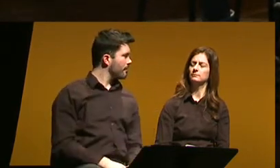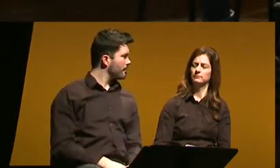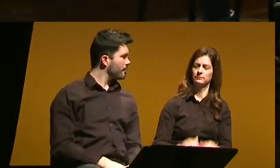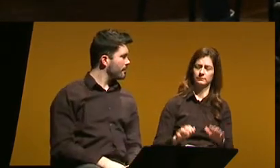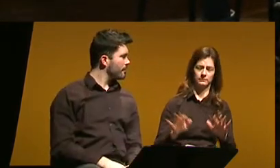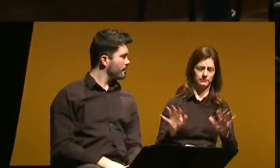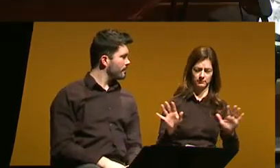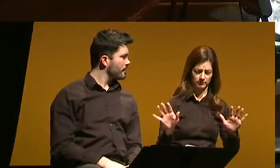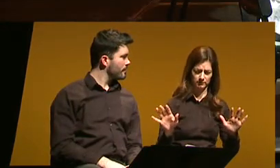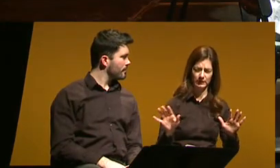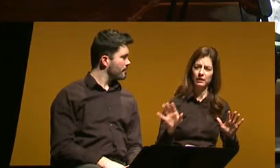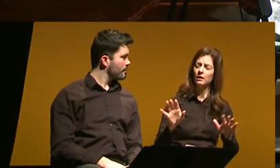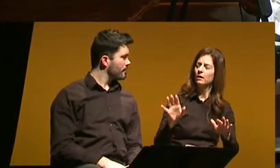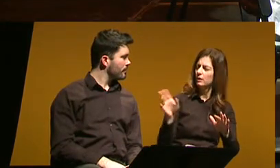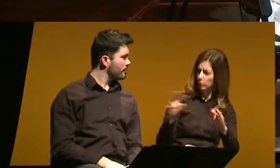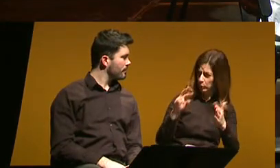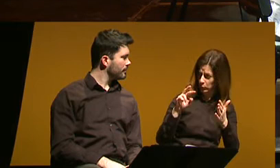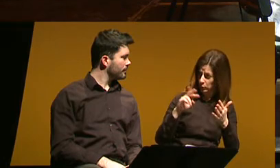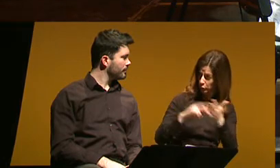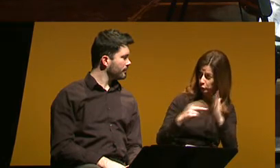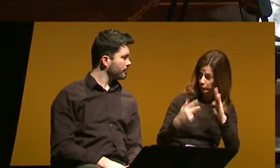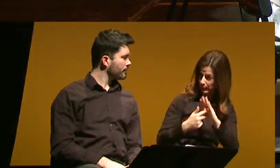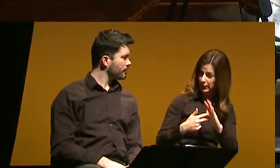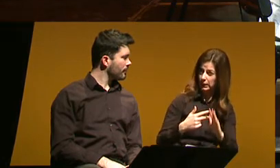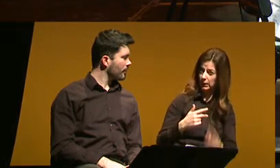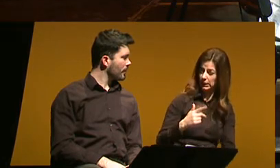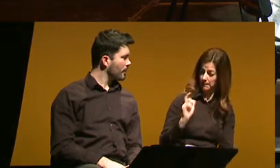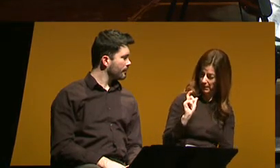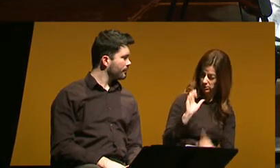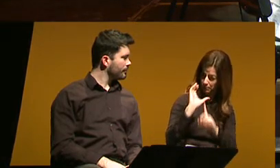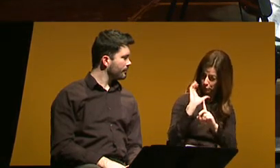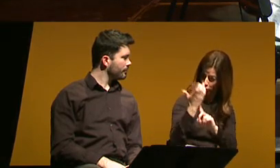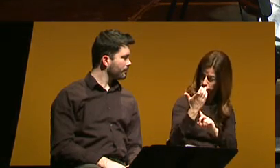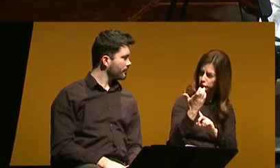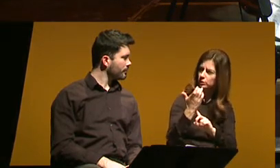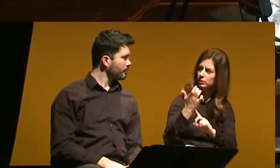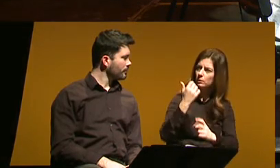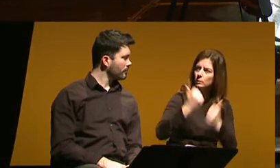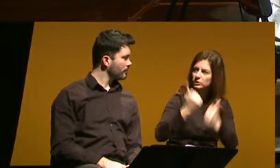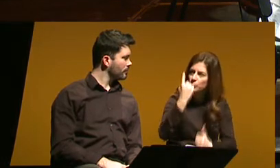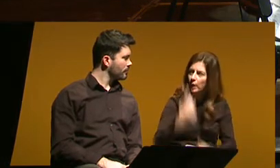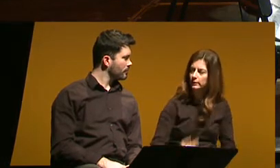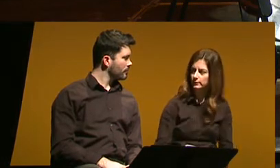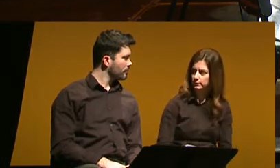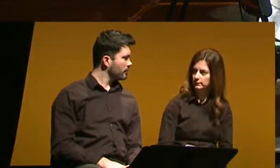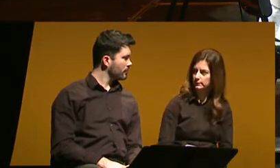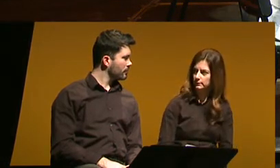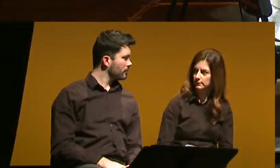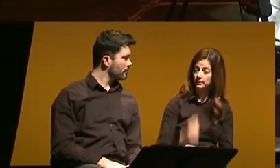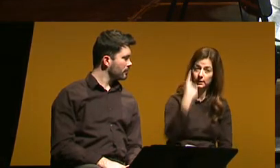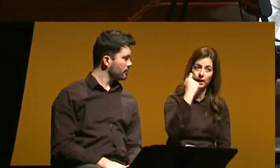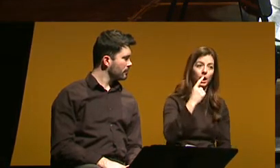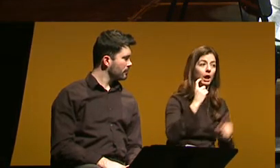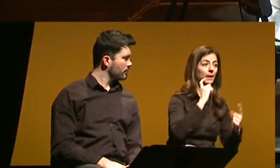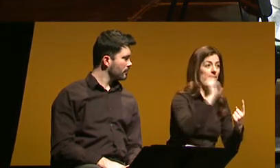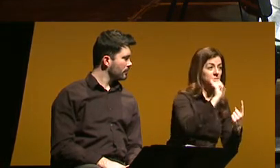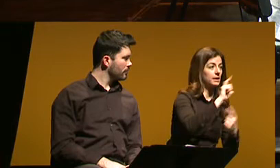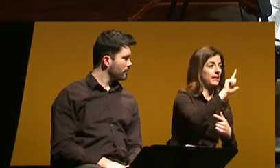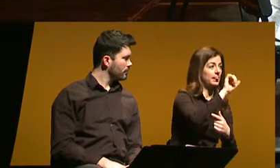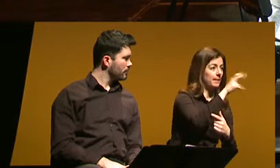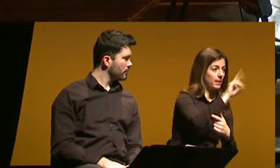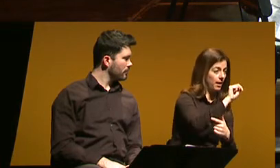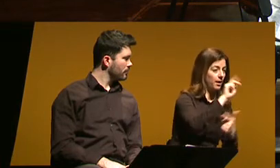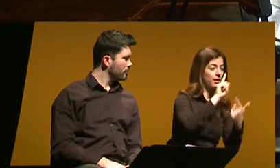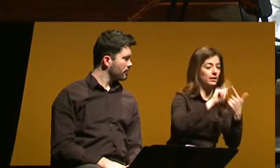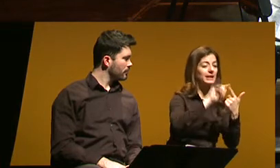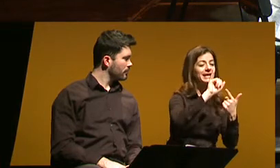down. I ask, When you say Muslim culture, which one? Being Muslim in Lebanon is not the same as being Muslim